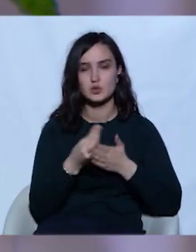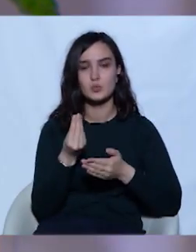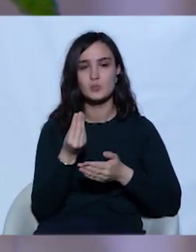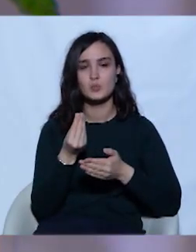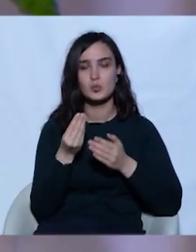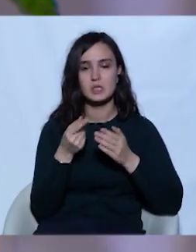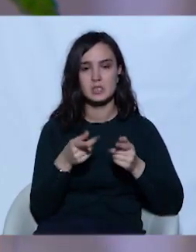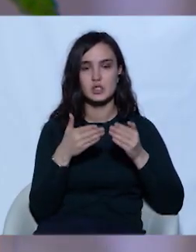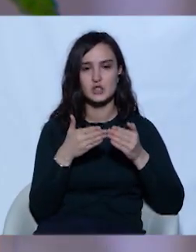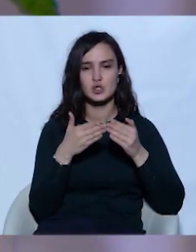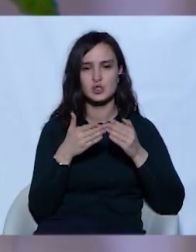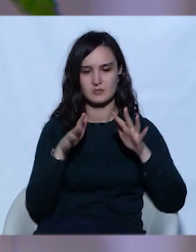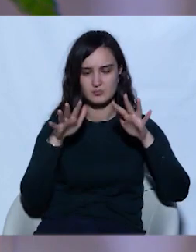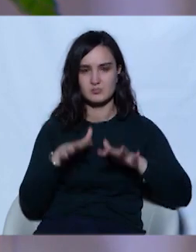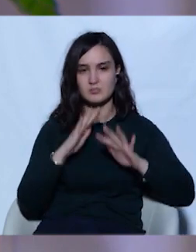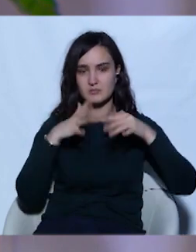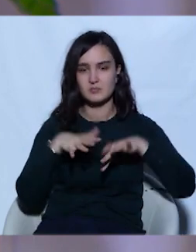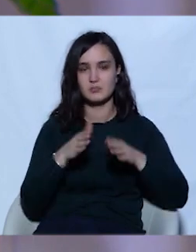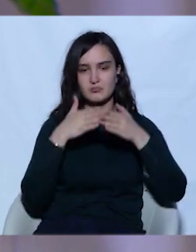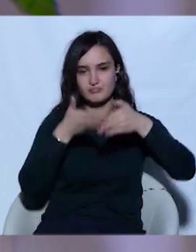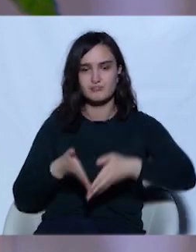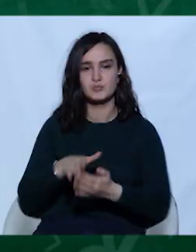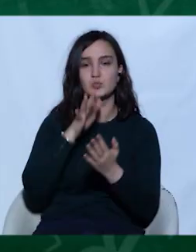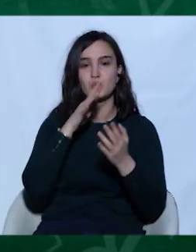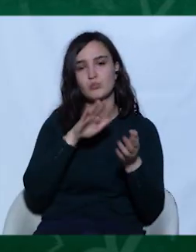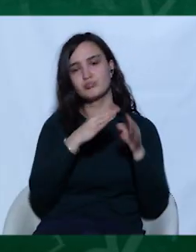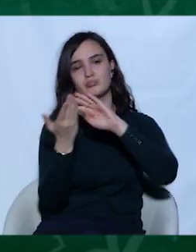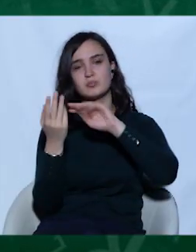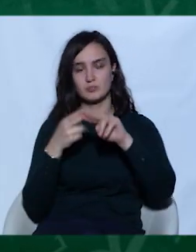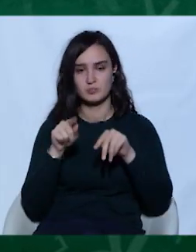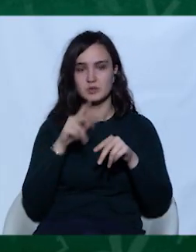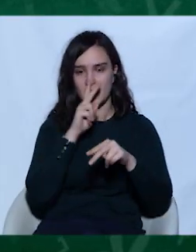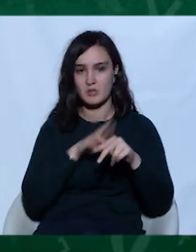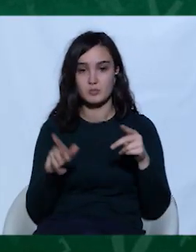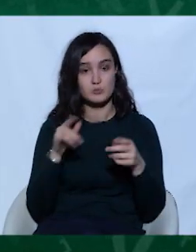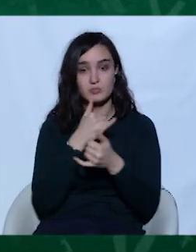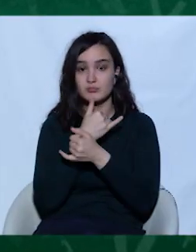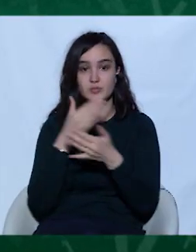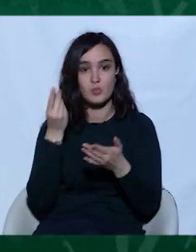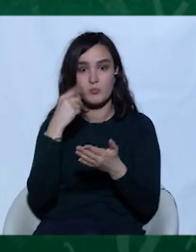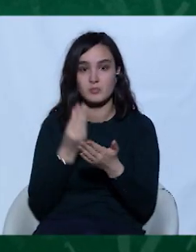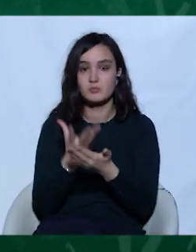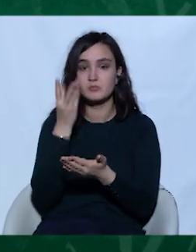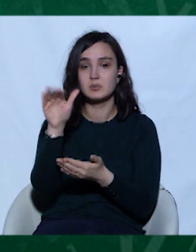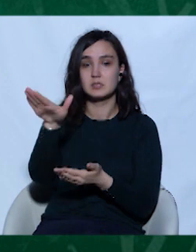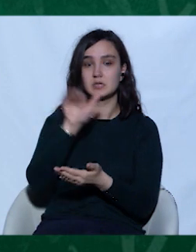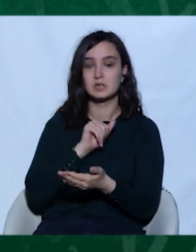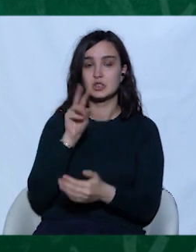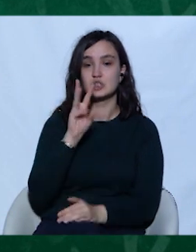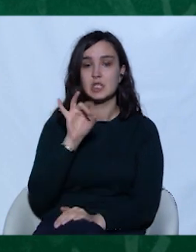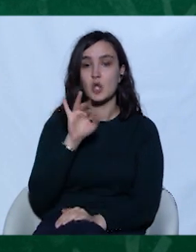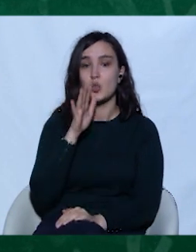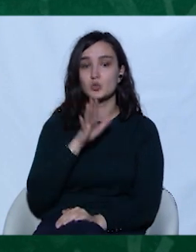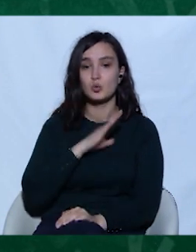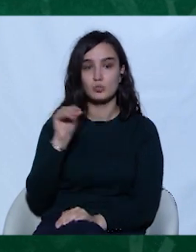of course, Emma Woodhouse. She's a young woman, only about 21 years of age. She's beautiful,